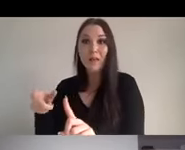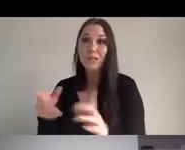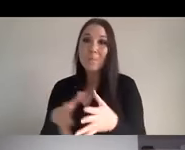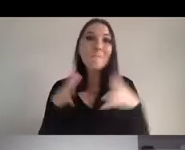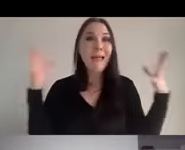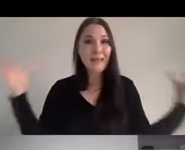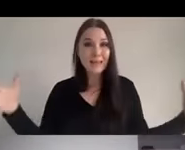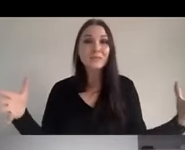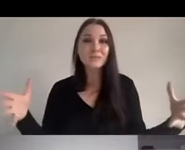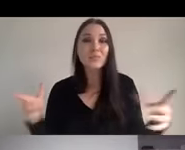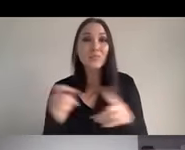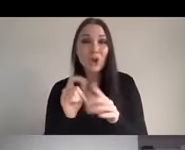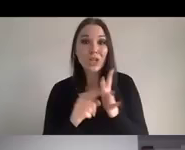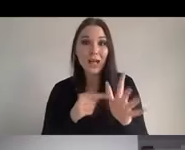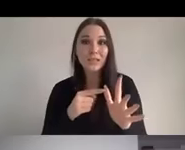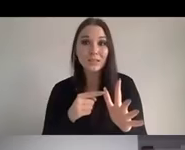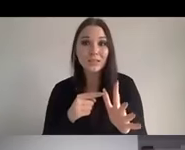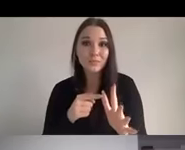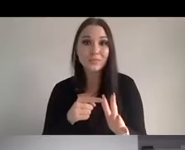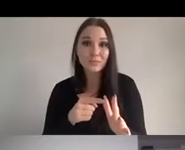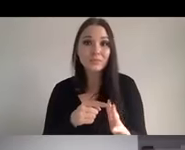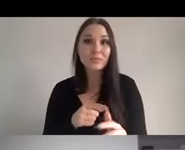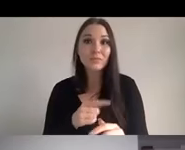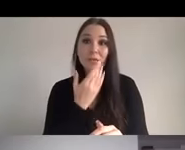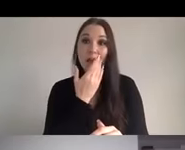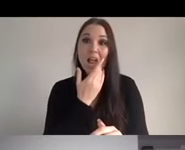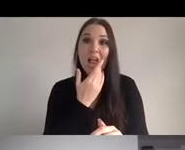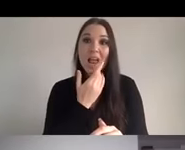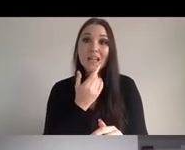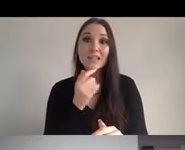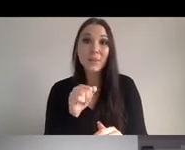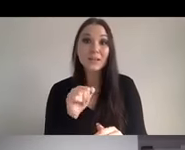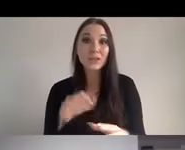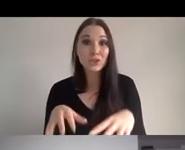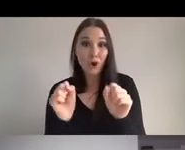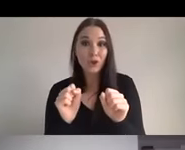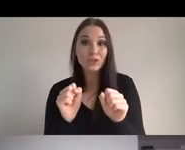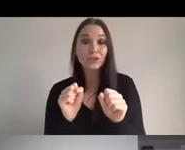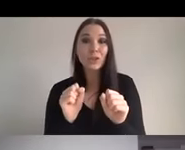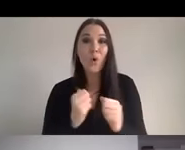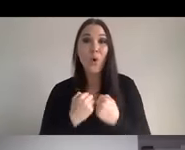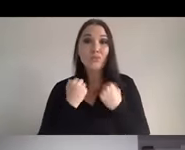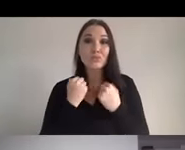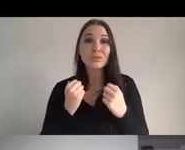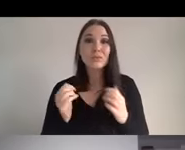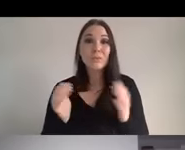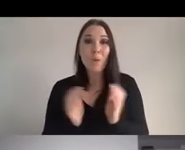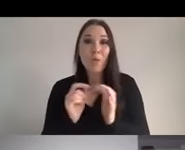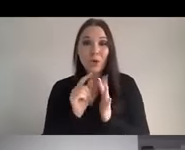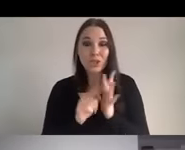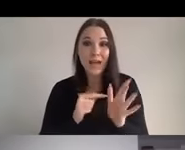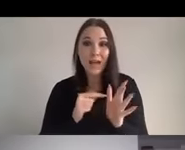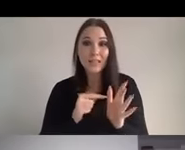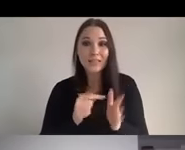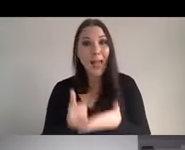just started to make a project from start to end on their own, and that I think helps